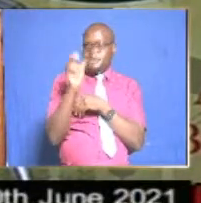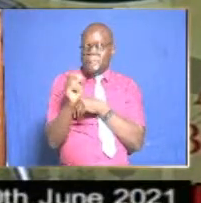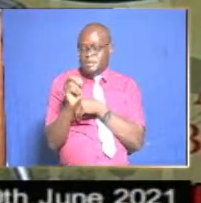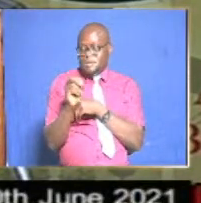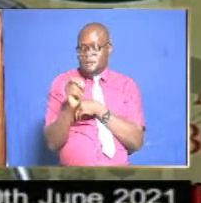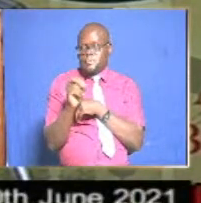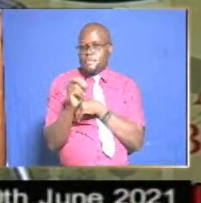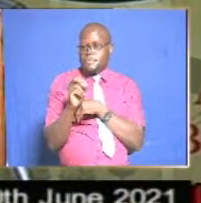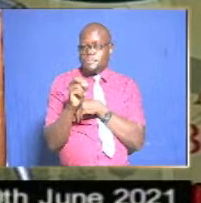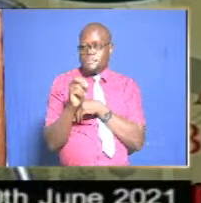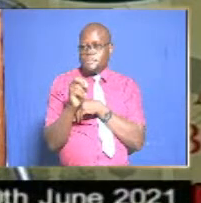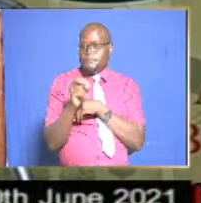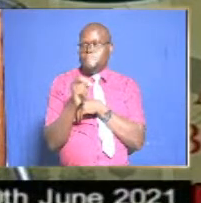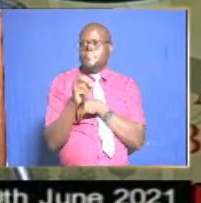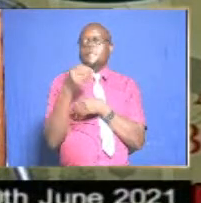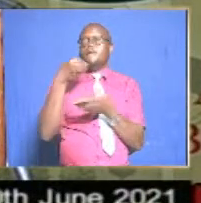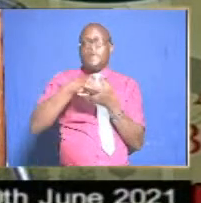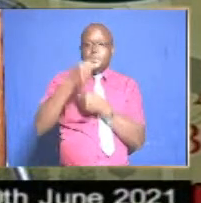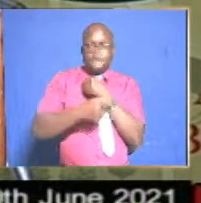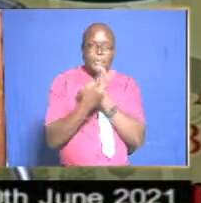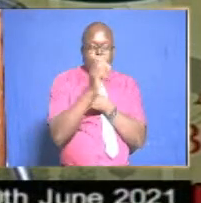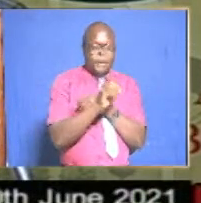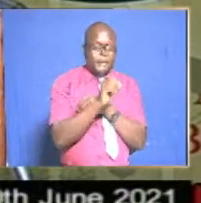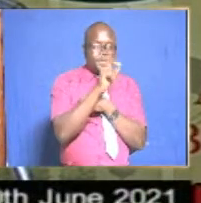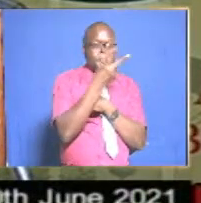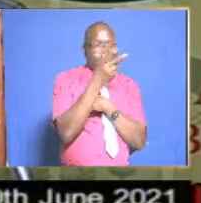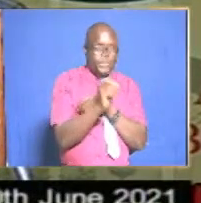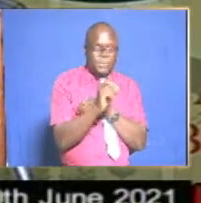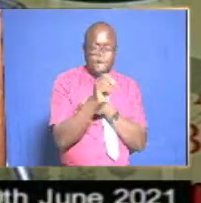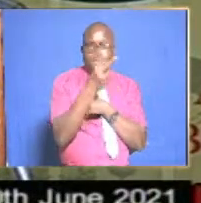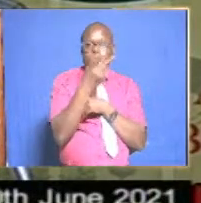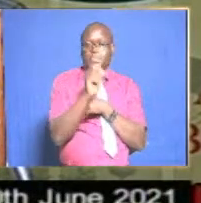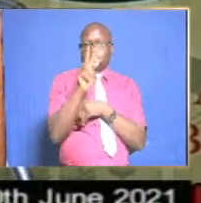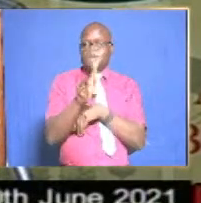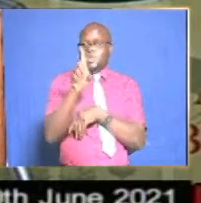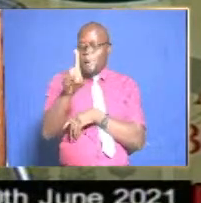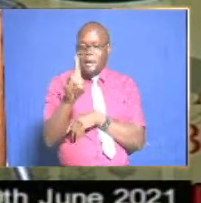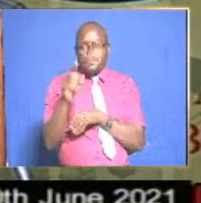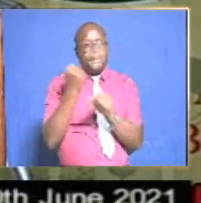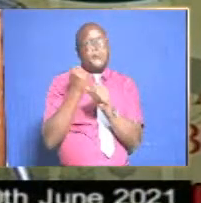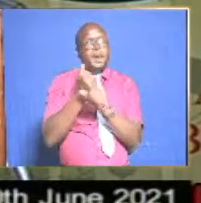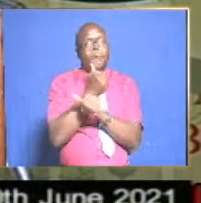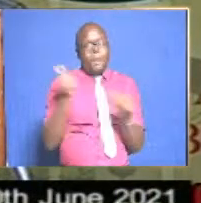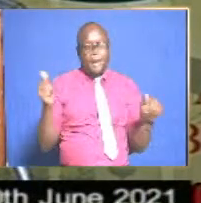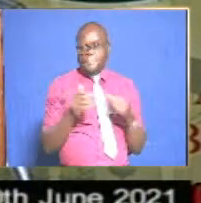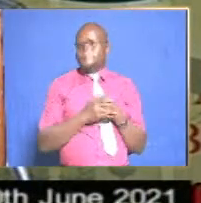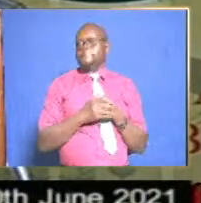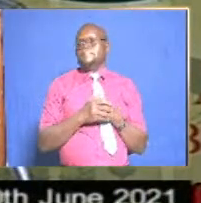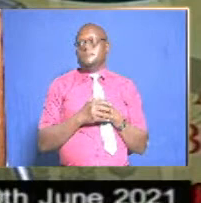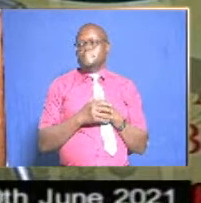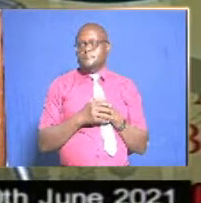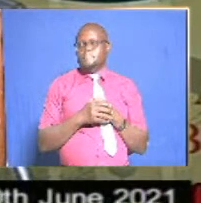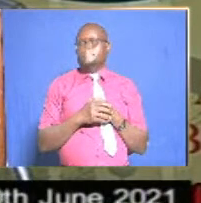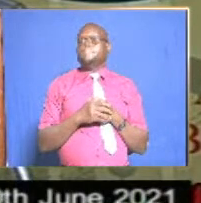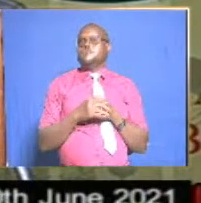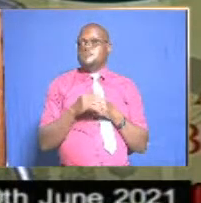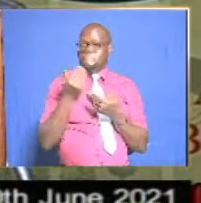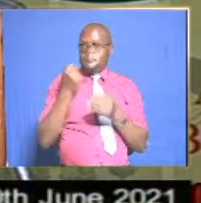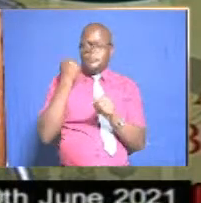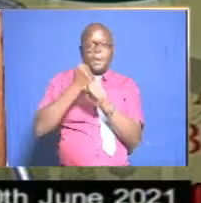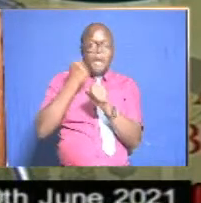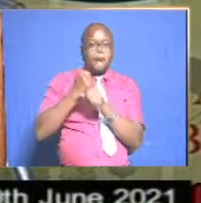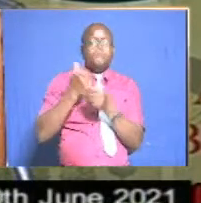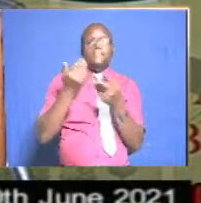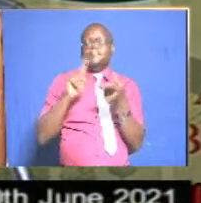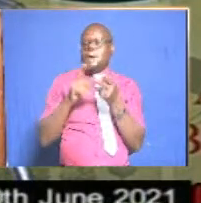2020-21, the execution of the budget for the financial 2020-21 has progressed well, albeit with revenue underperformance and